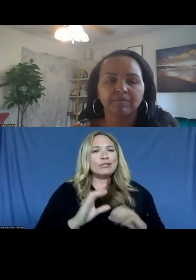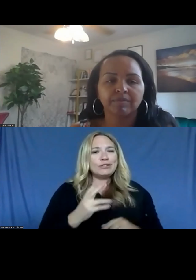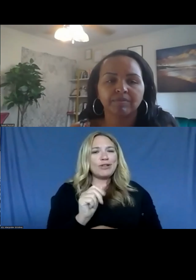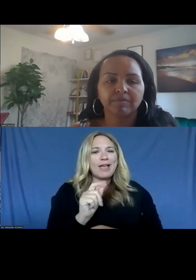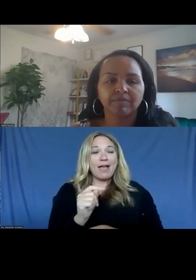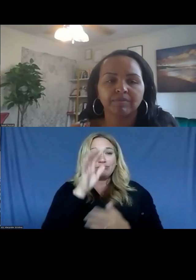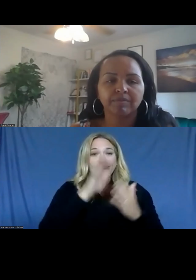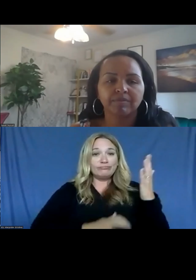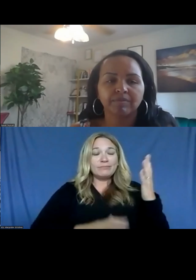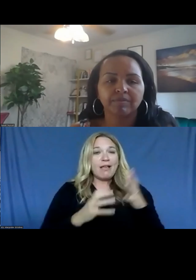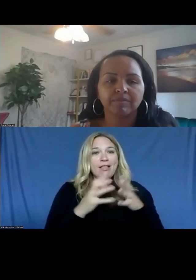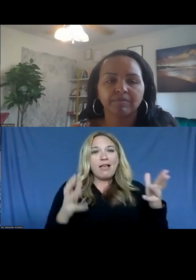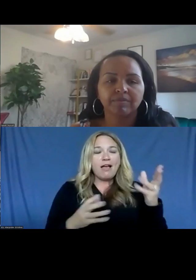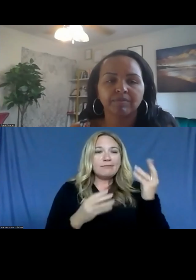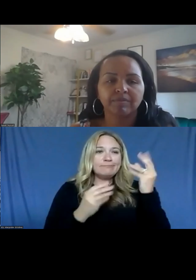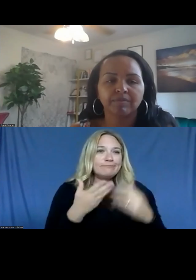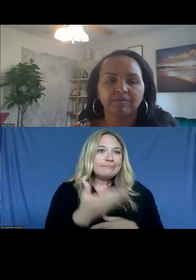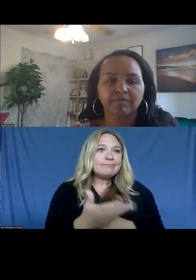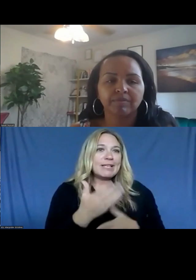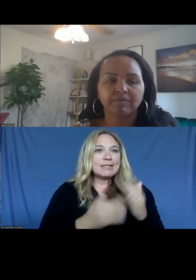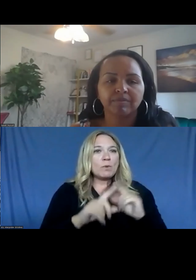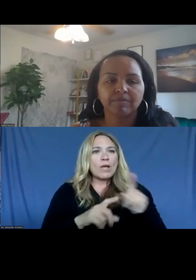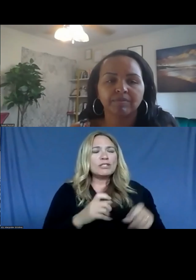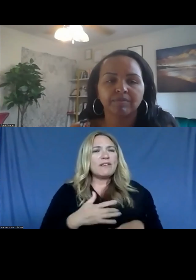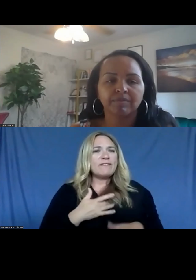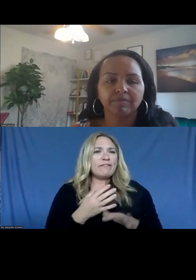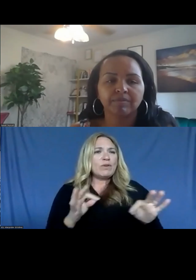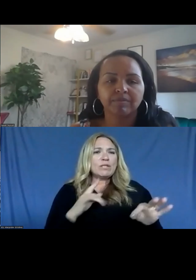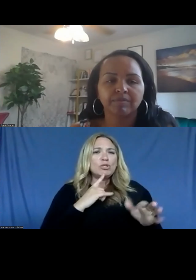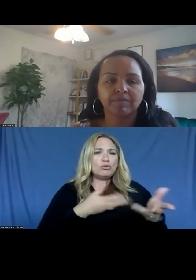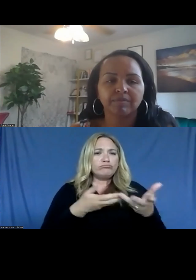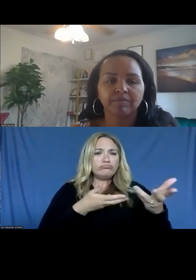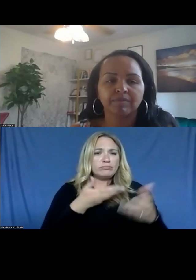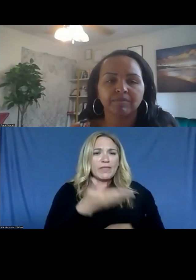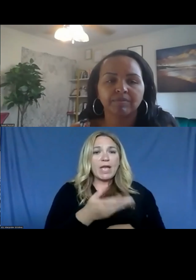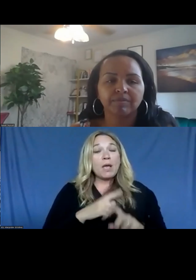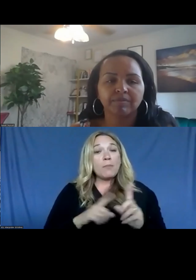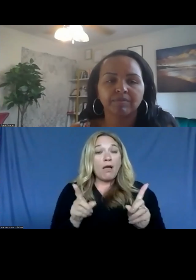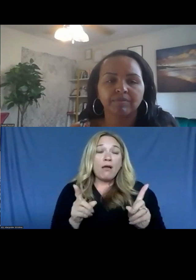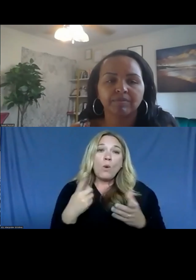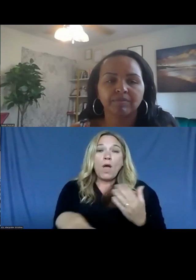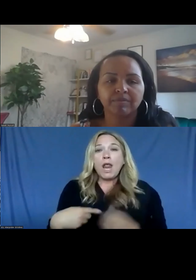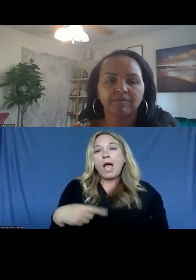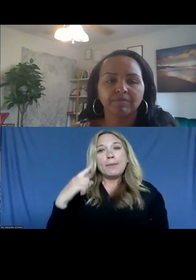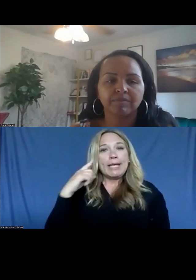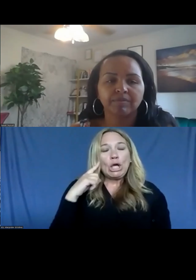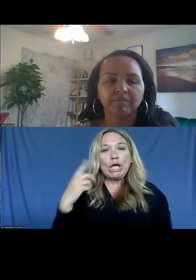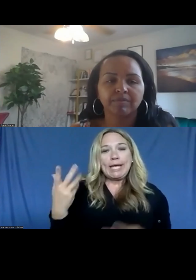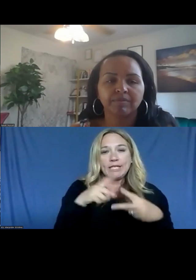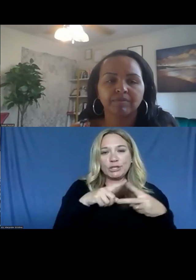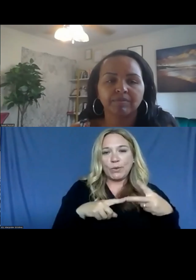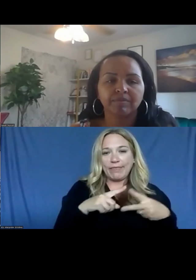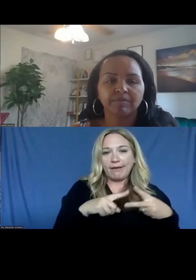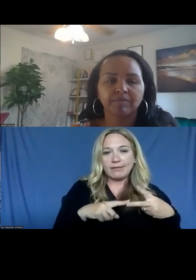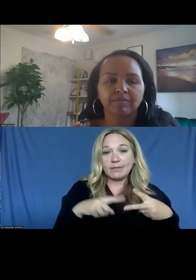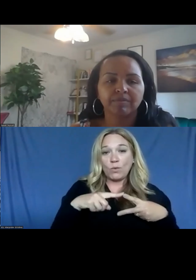there, and questions as well. So feel free to engage that way. But I'm really kind of hearing 2 things. I think right now